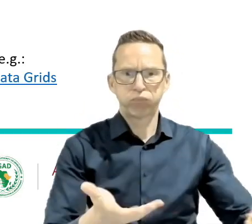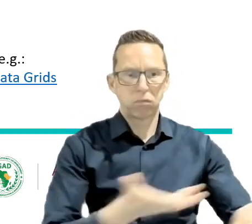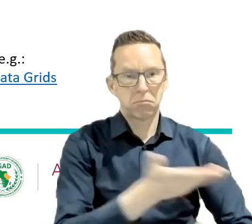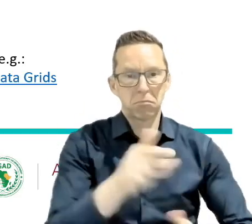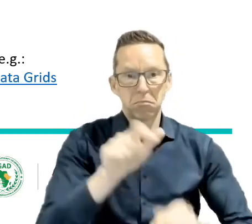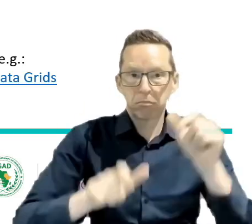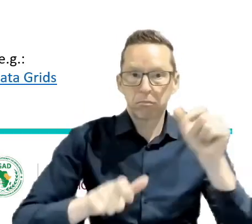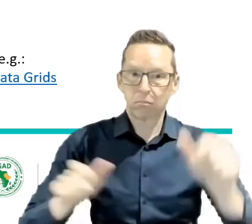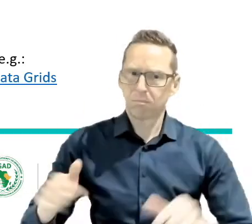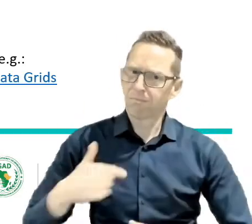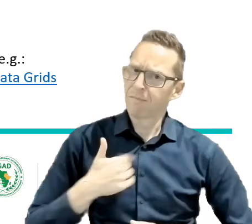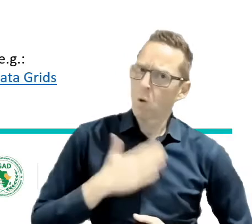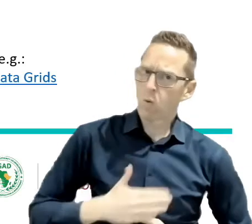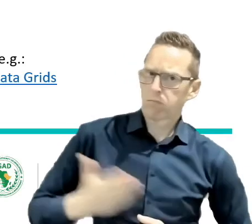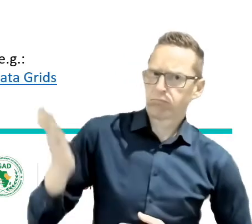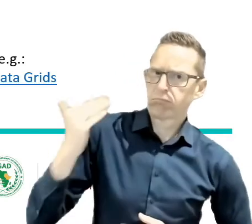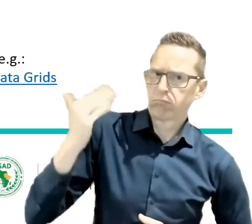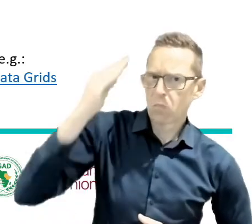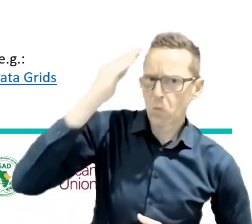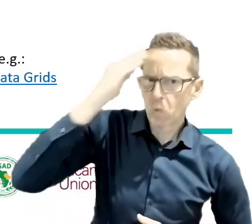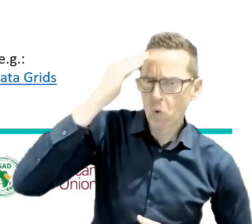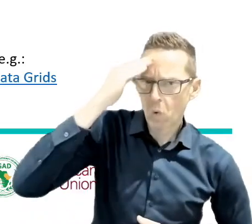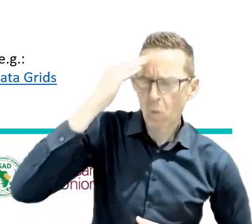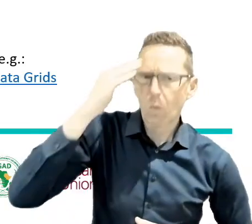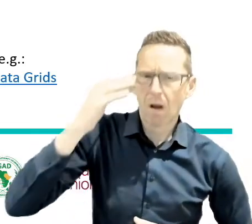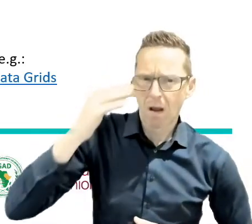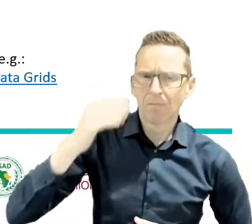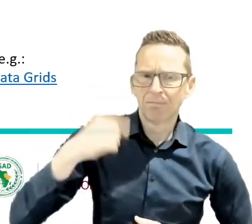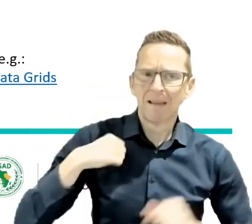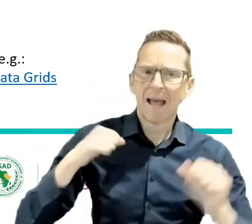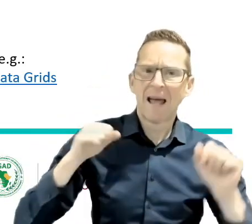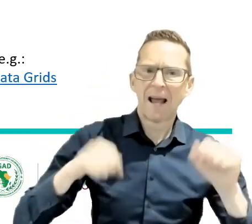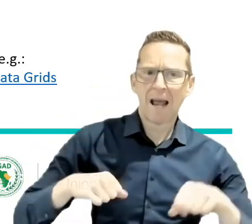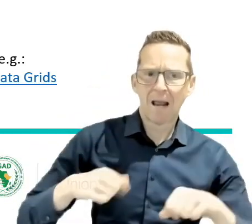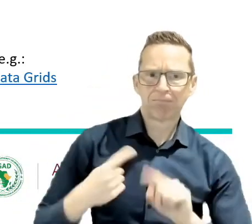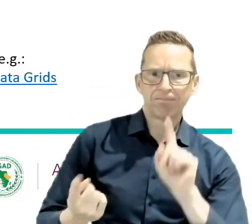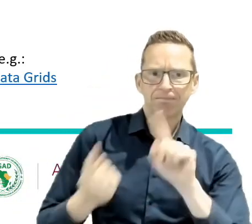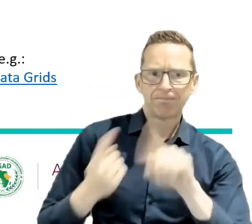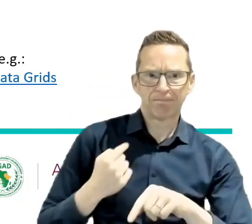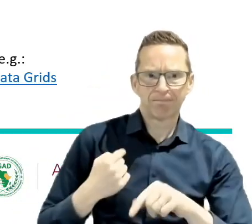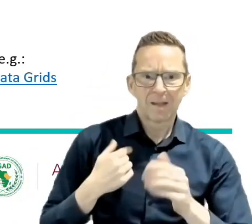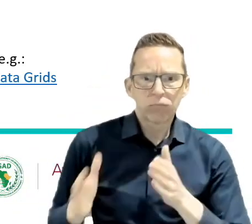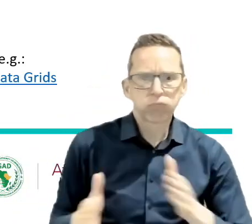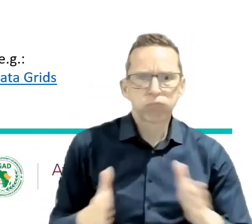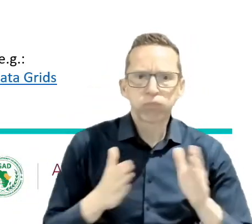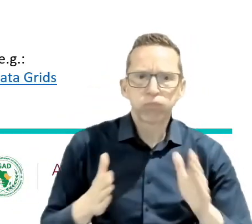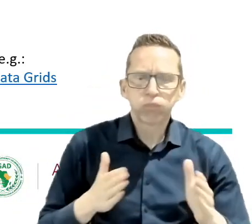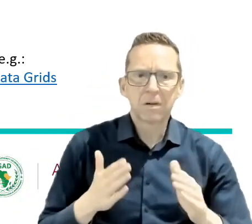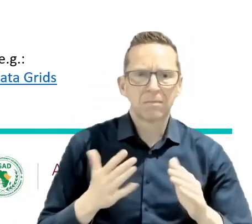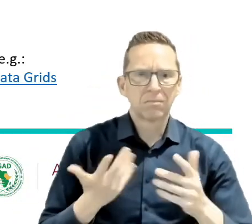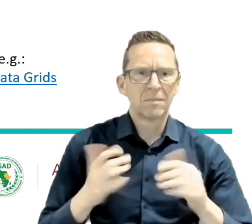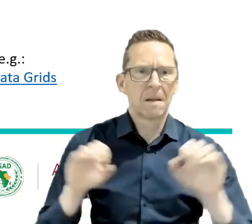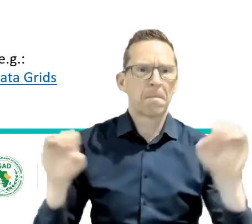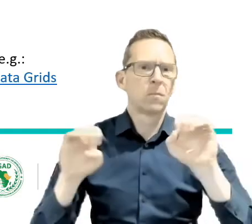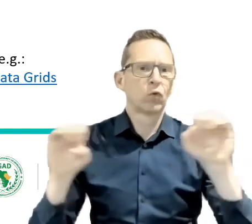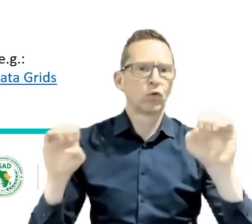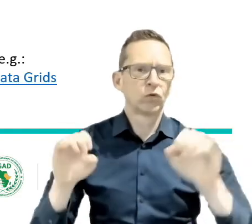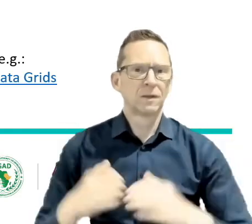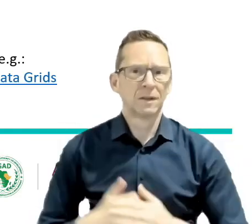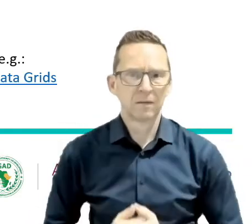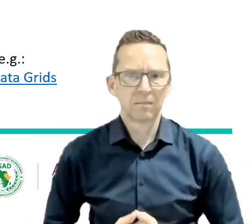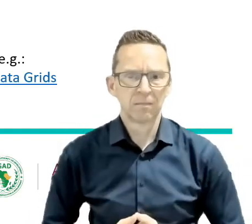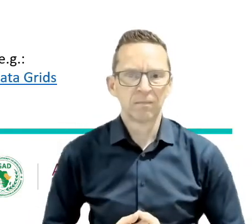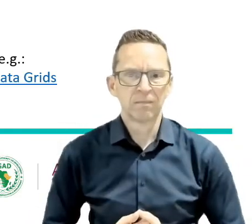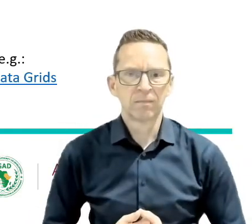DRR professionals, to respond to and prepare for emergencies. And you can see on the right of your screen what that has looked like